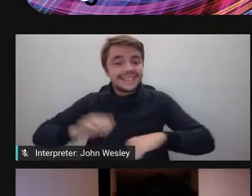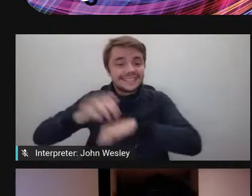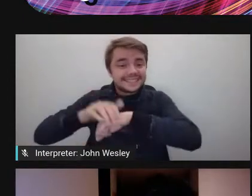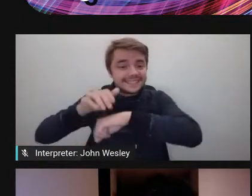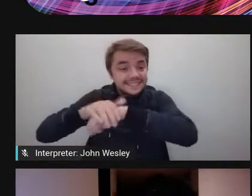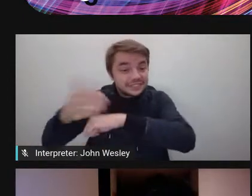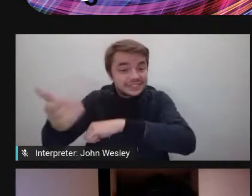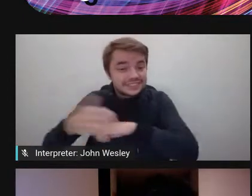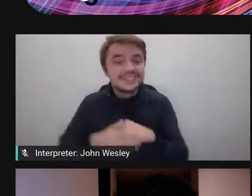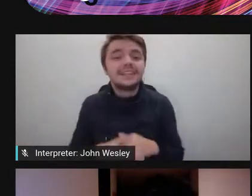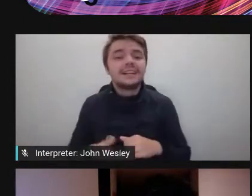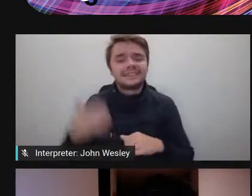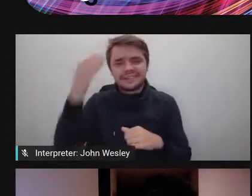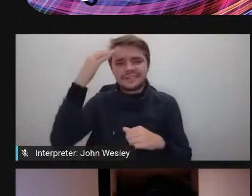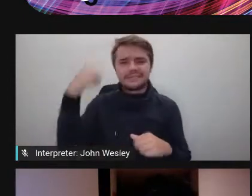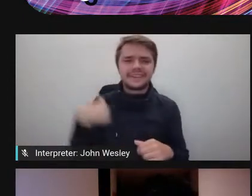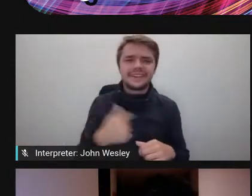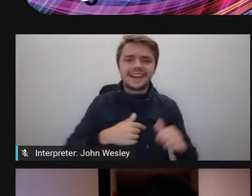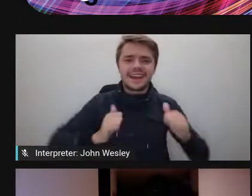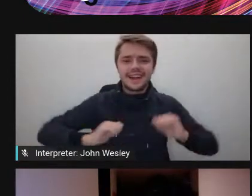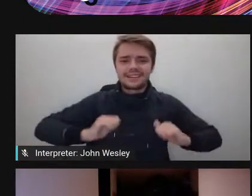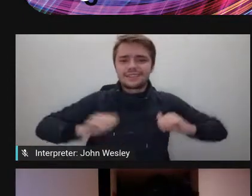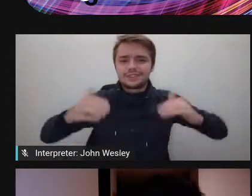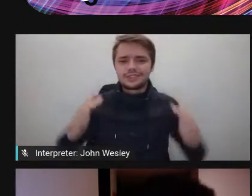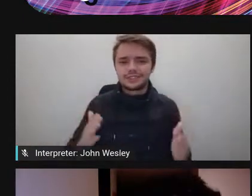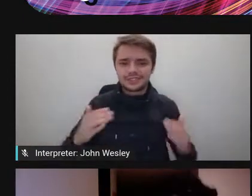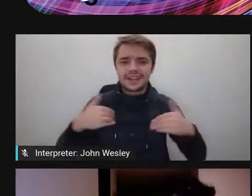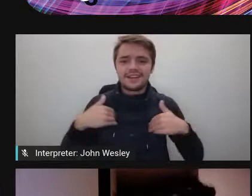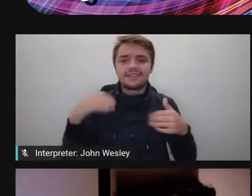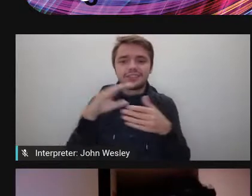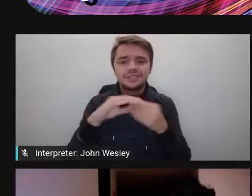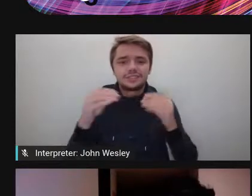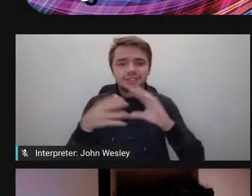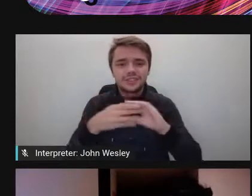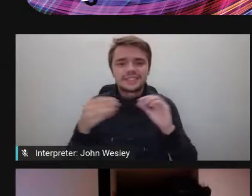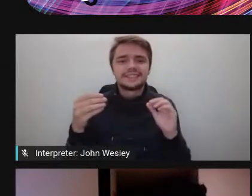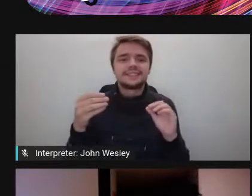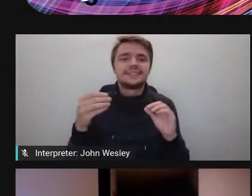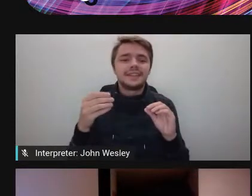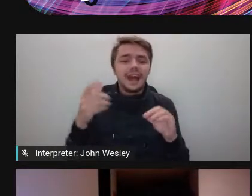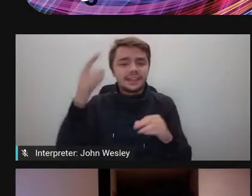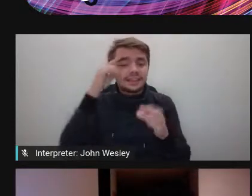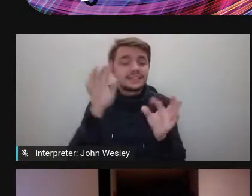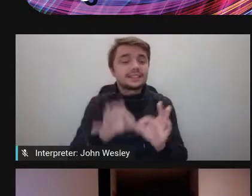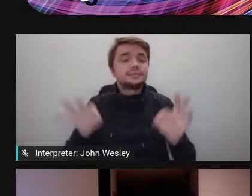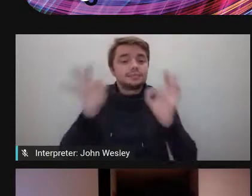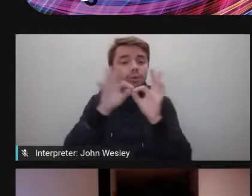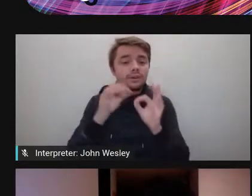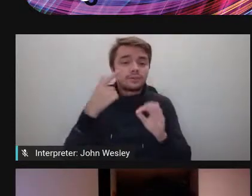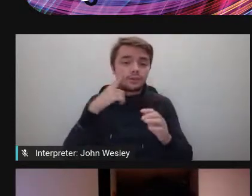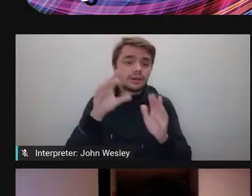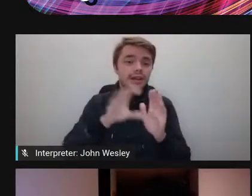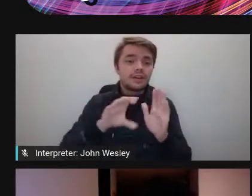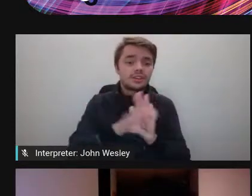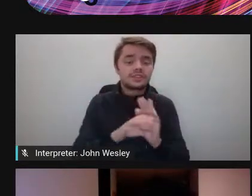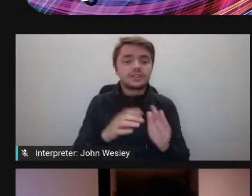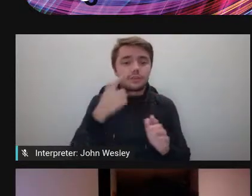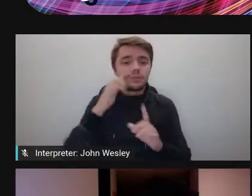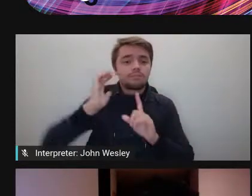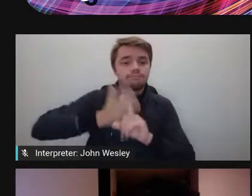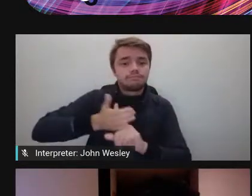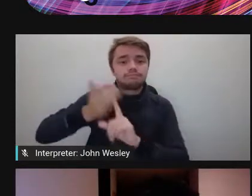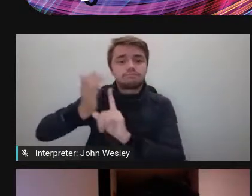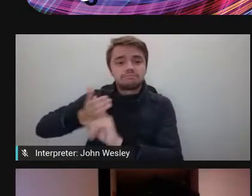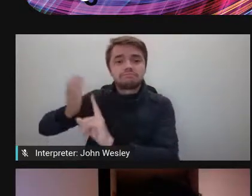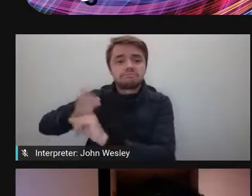know, and I think it's very important as well to, as actors, to play different type of roles. And if we can speak another